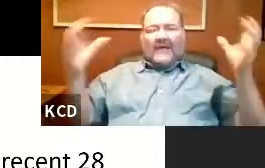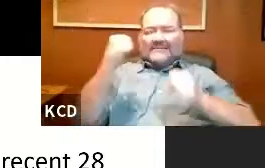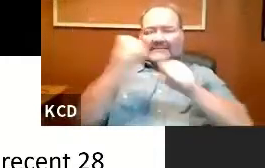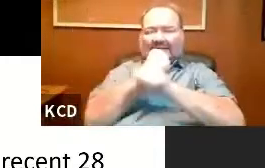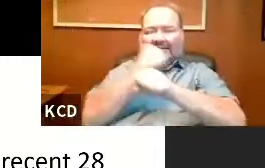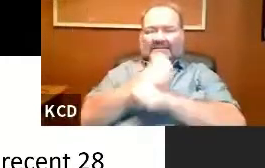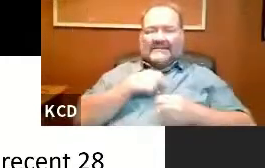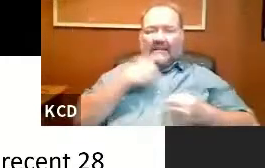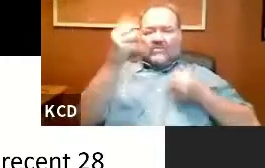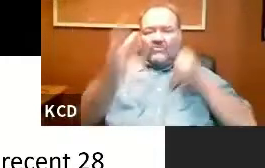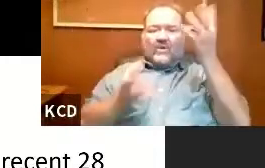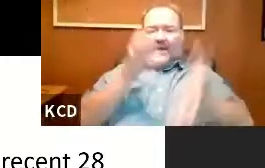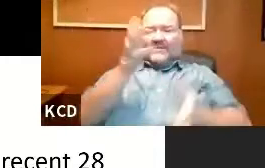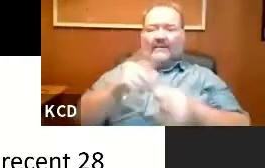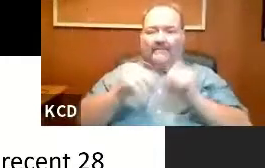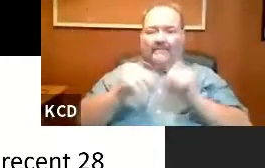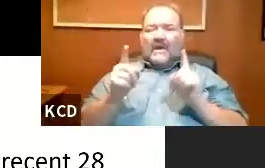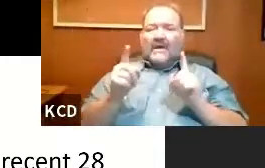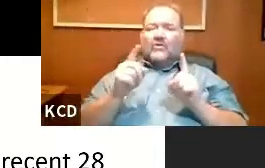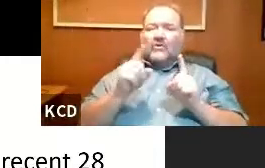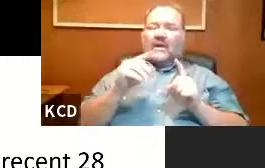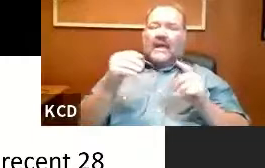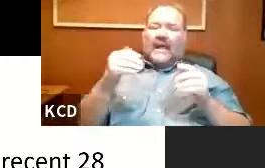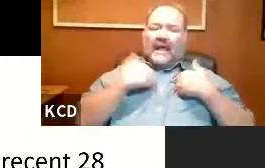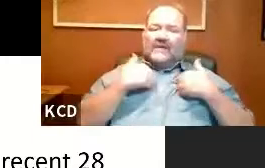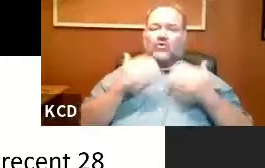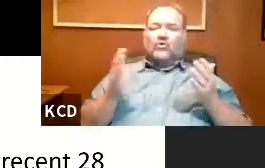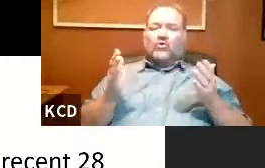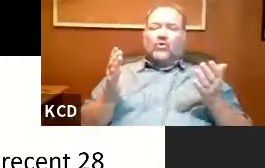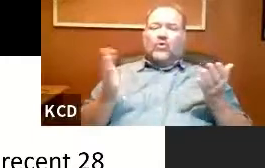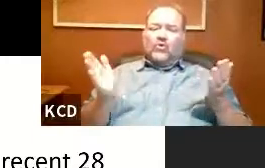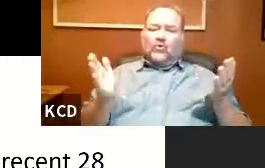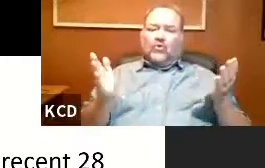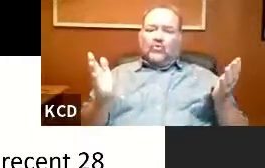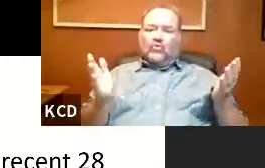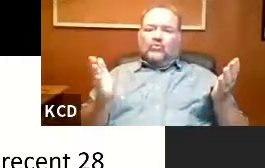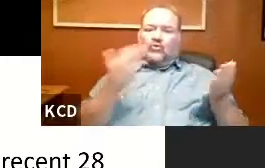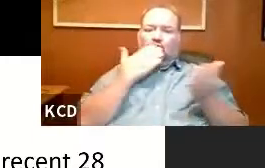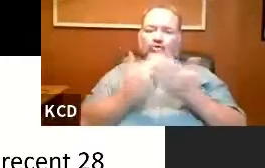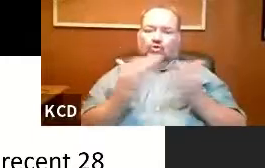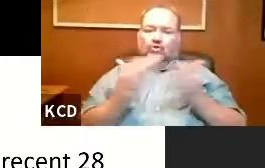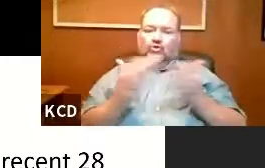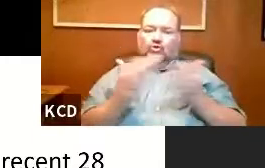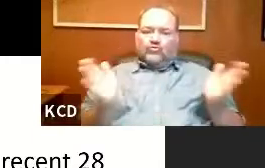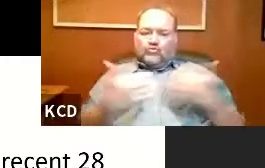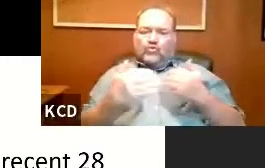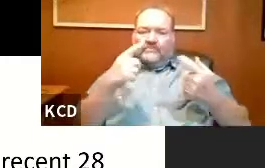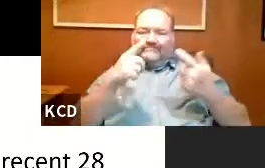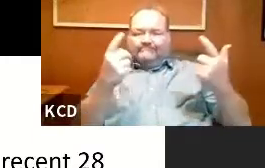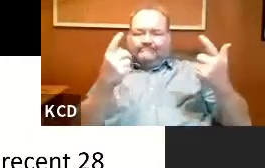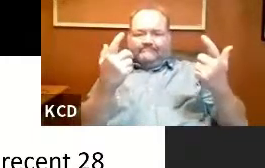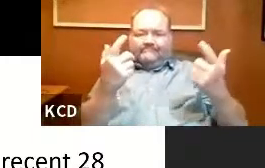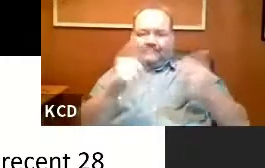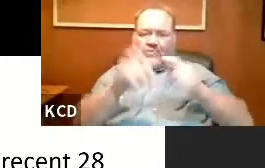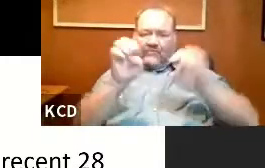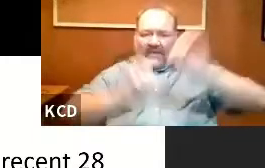out there, but I'm just saying that there is room to evaluate those and, to decrease that, because on a typical day, we